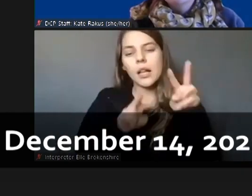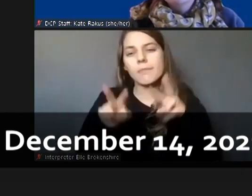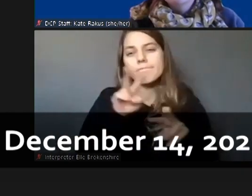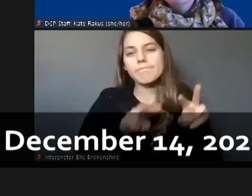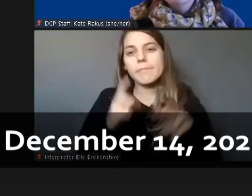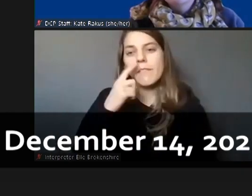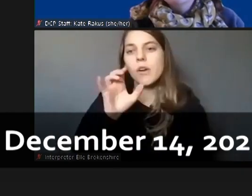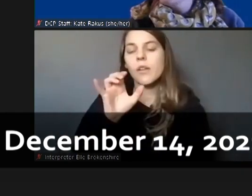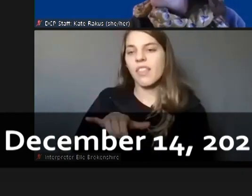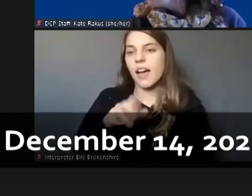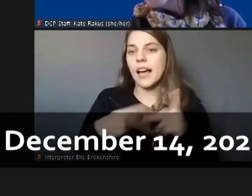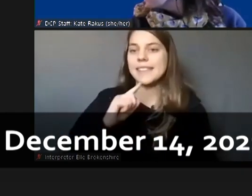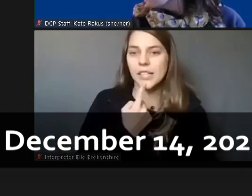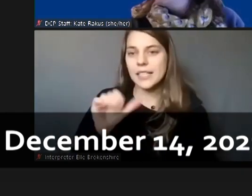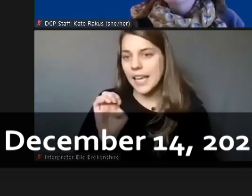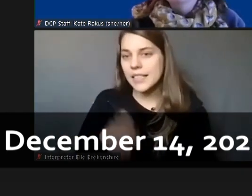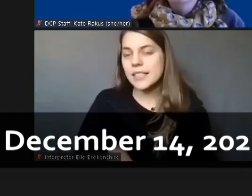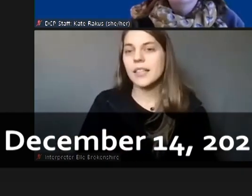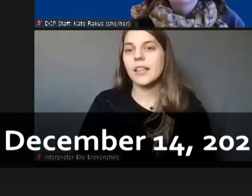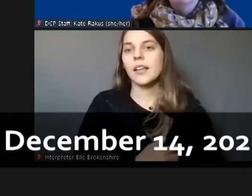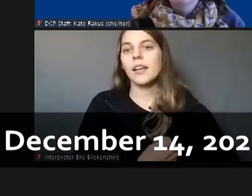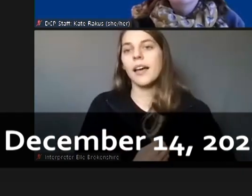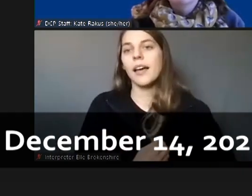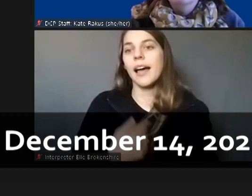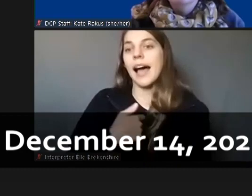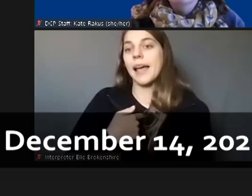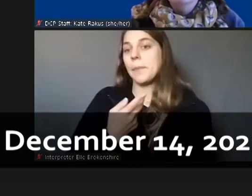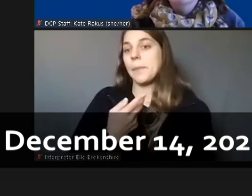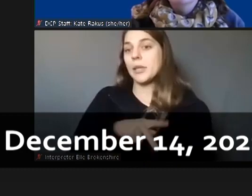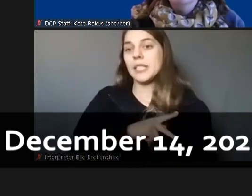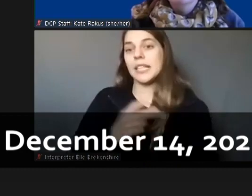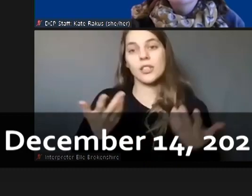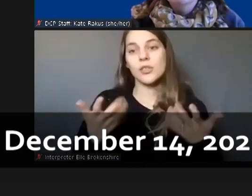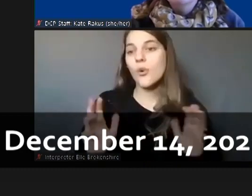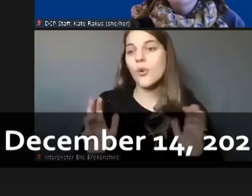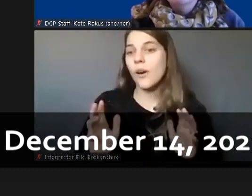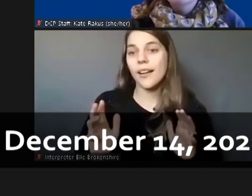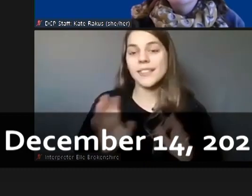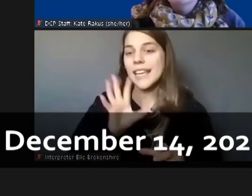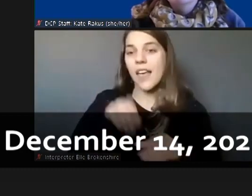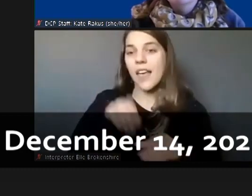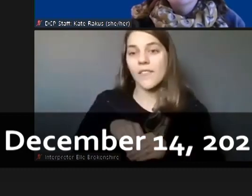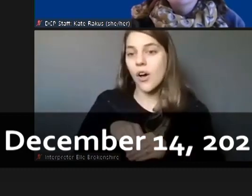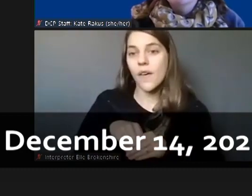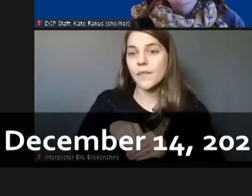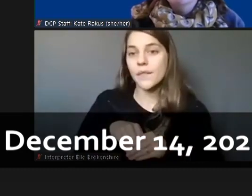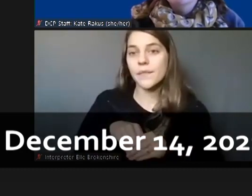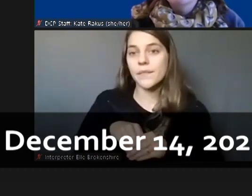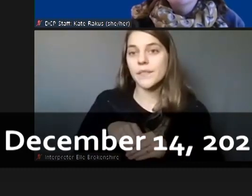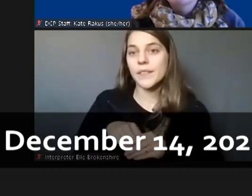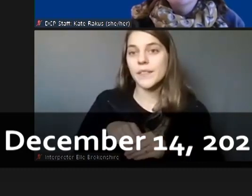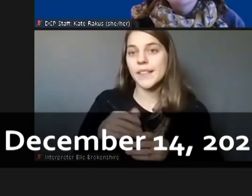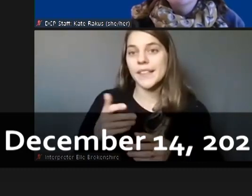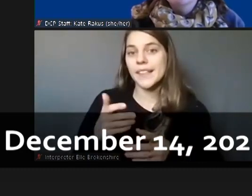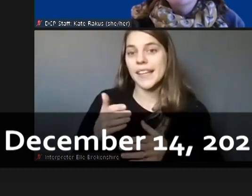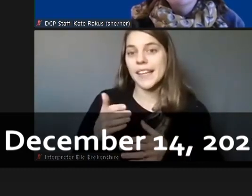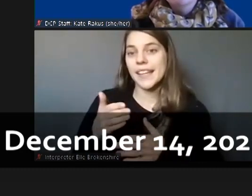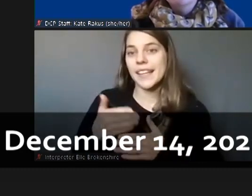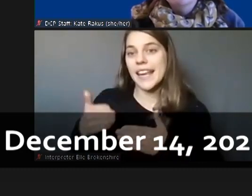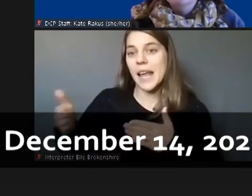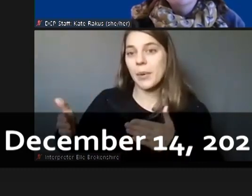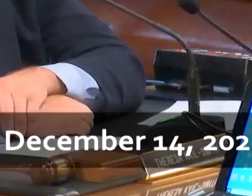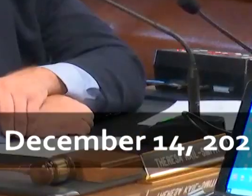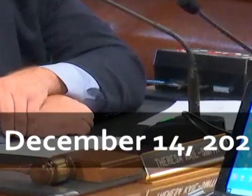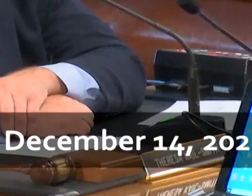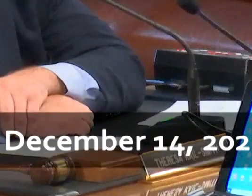cases. I personally wouldn't want to get caught up in between, when two neighbors. I just heard you